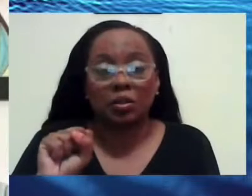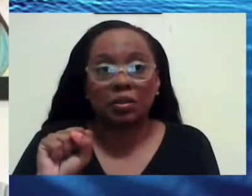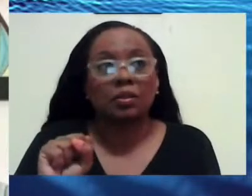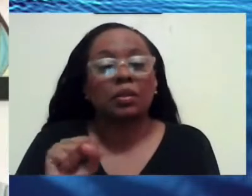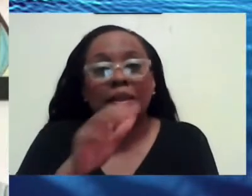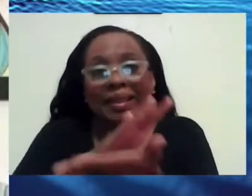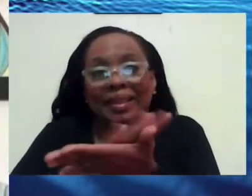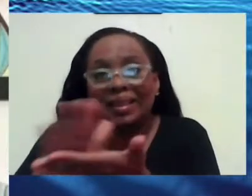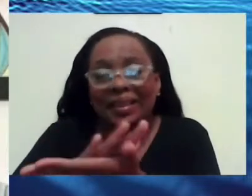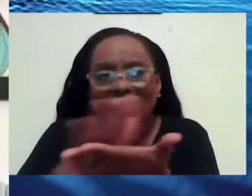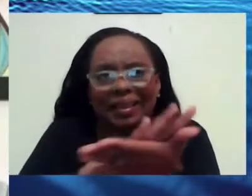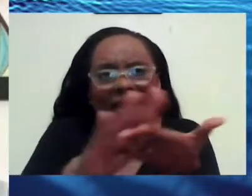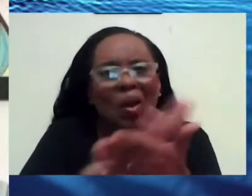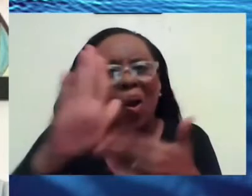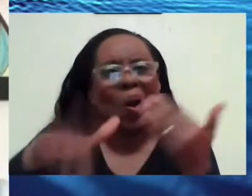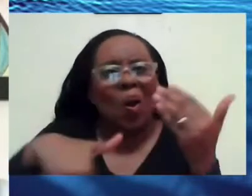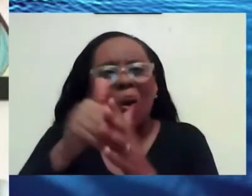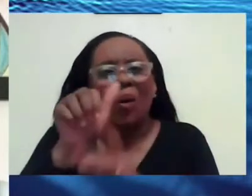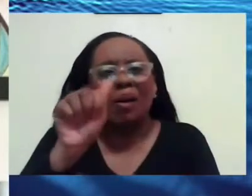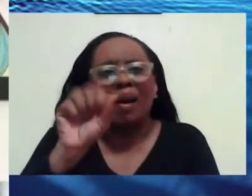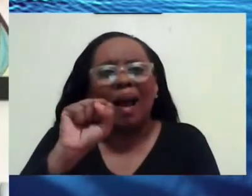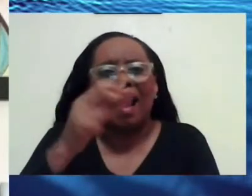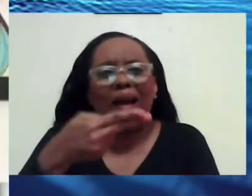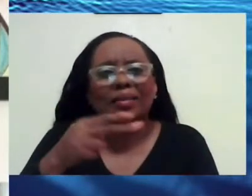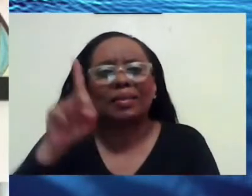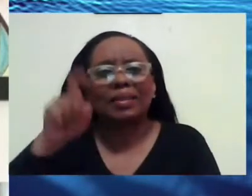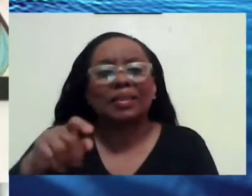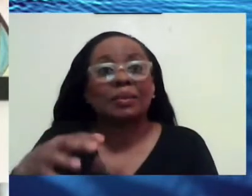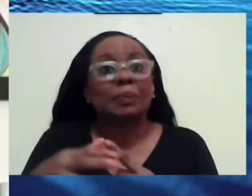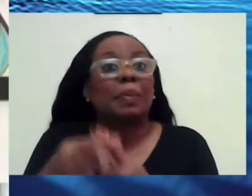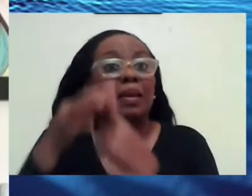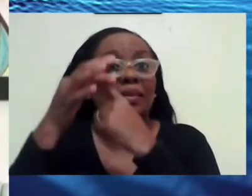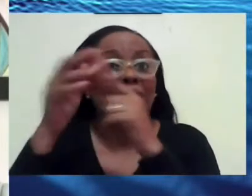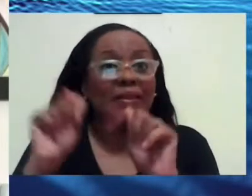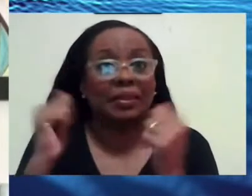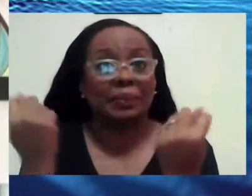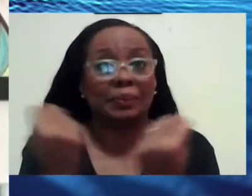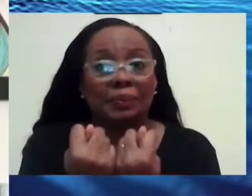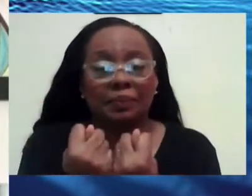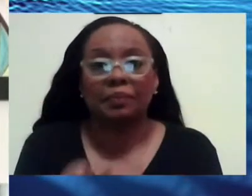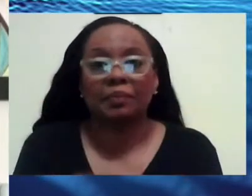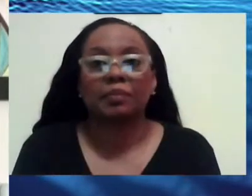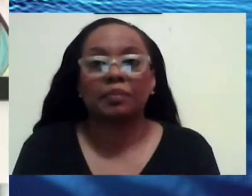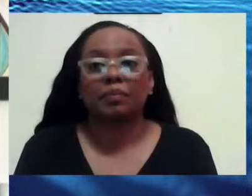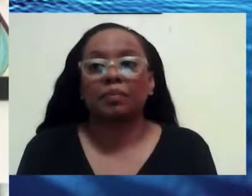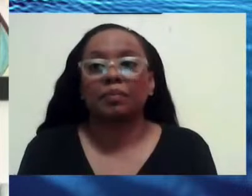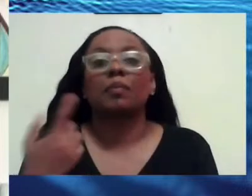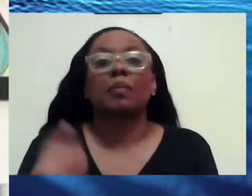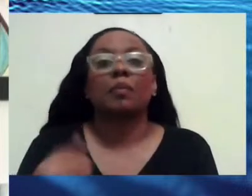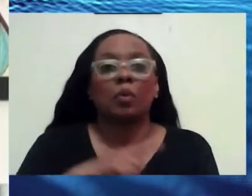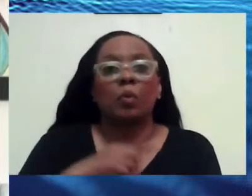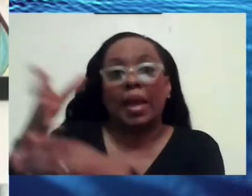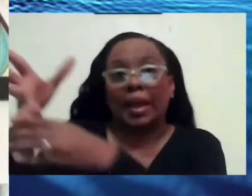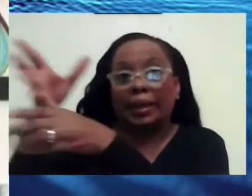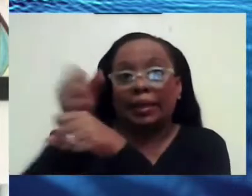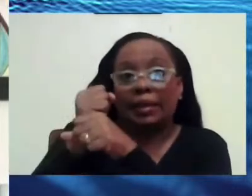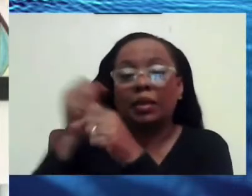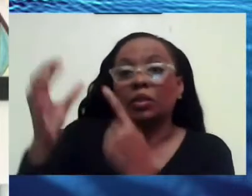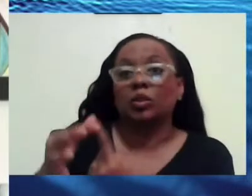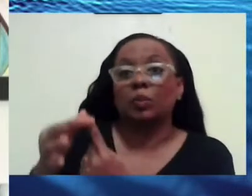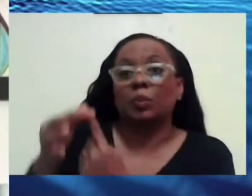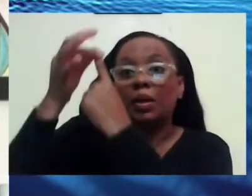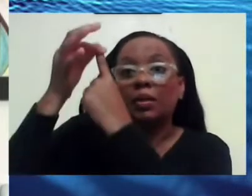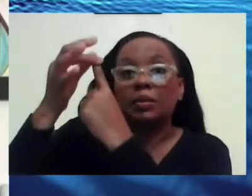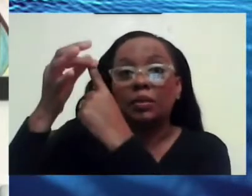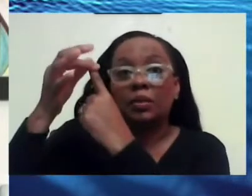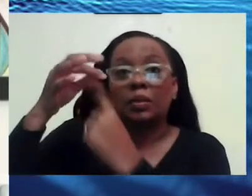own specialist teams to do that as well. We have so far secured additional PPE equipment, ensuring that we have the